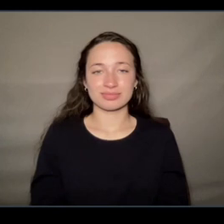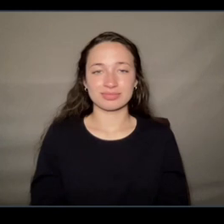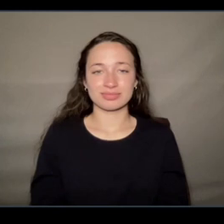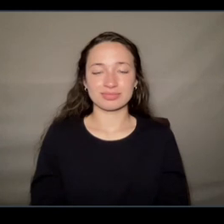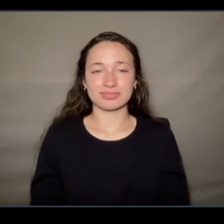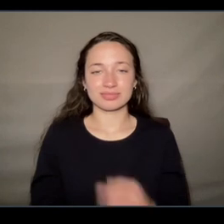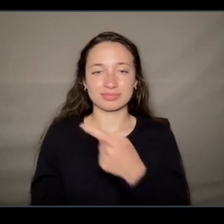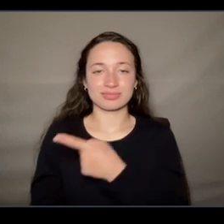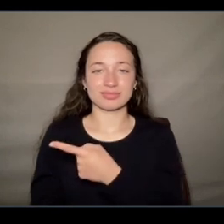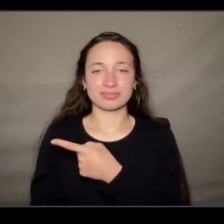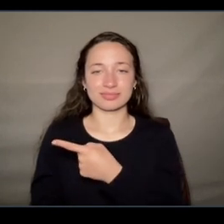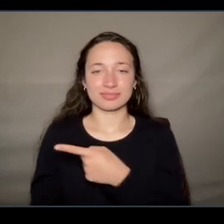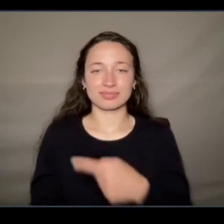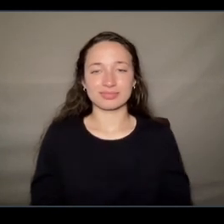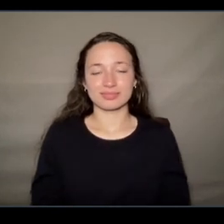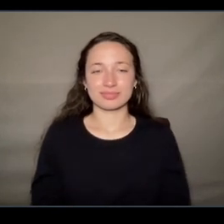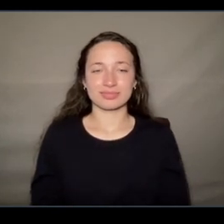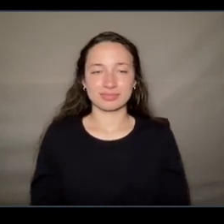Here we go.